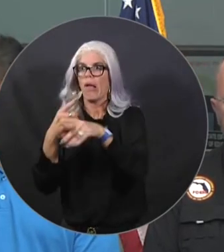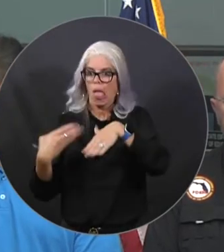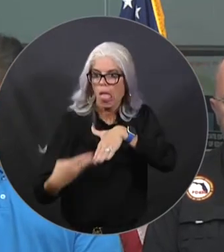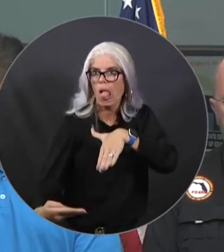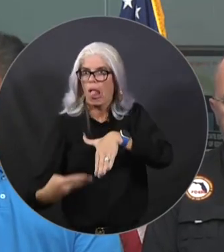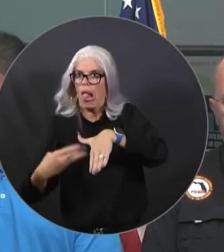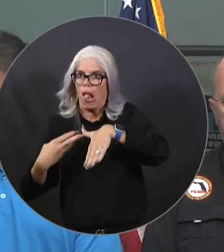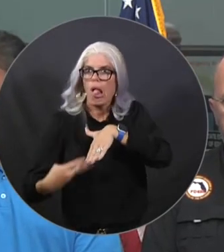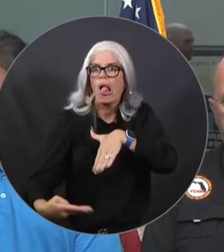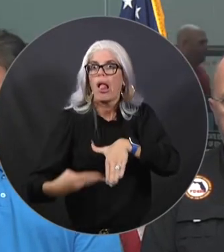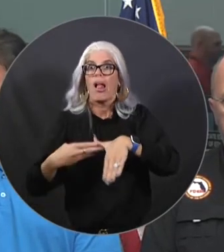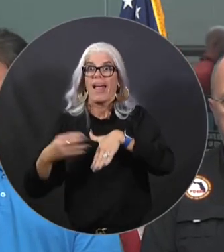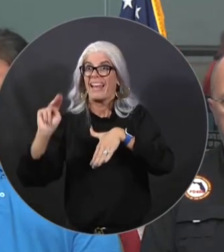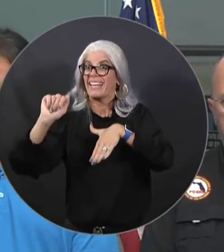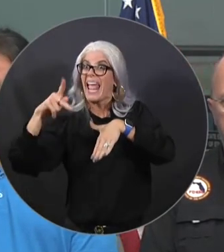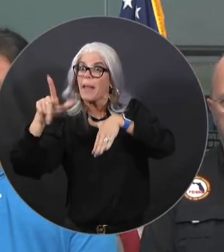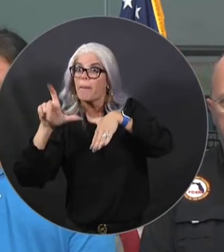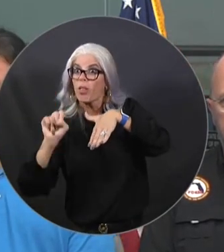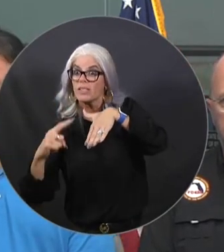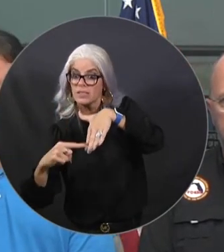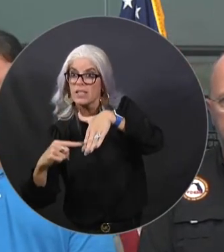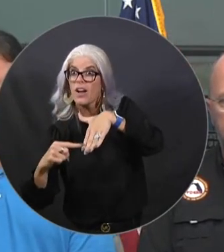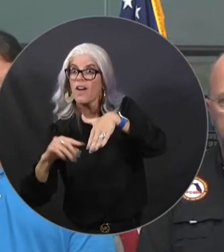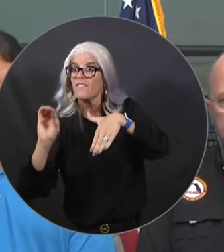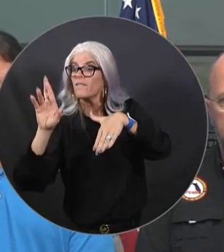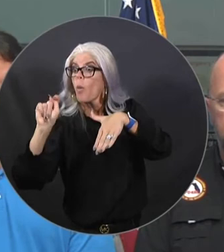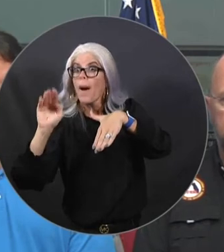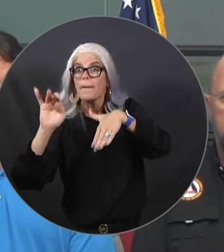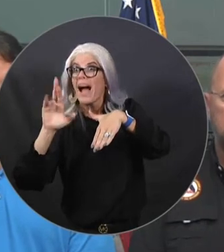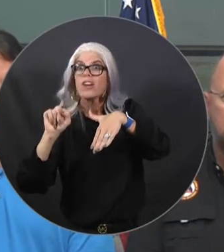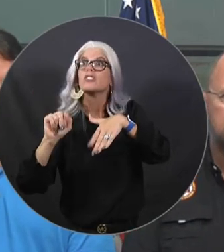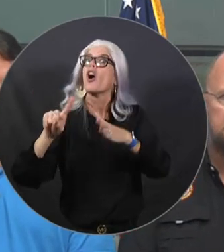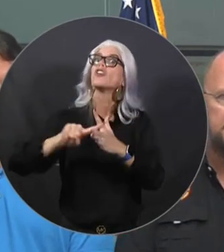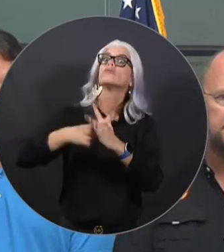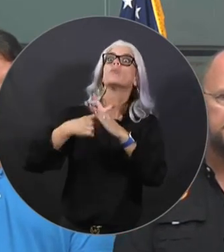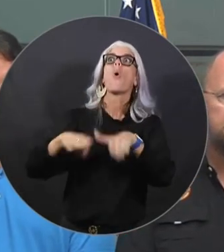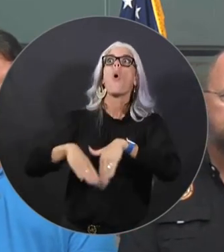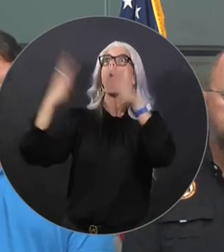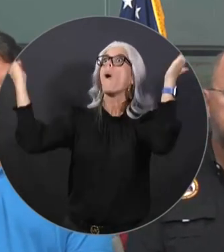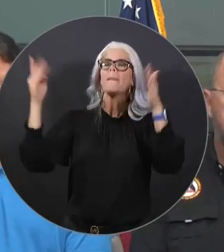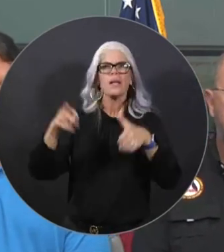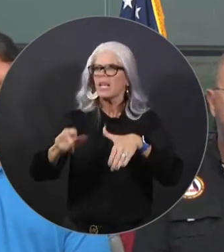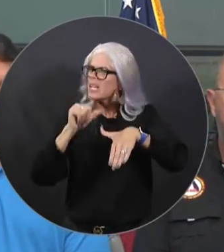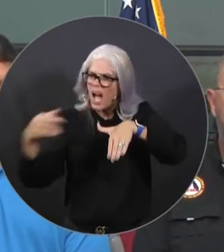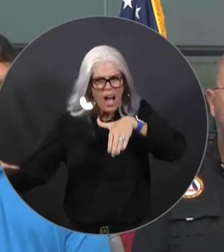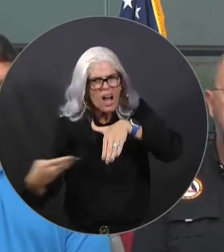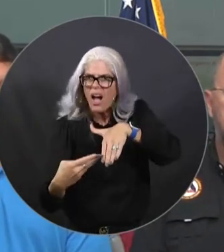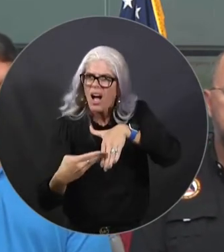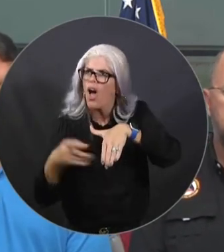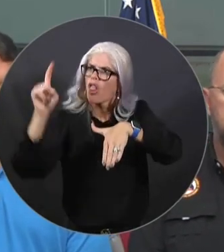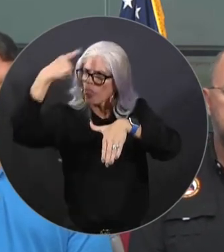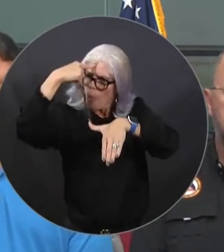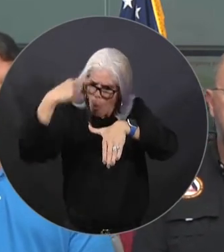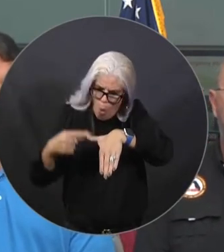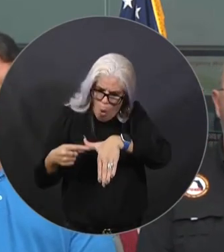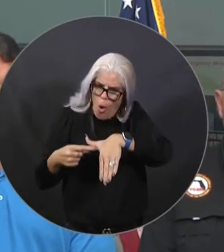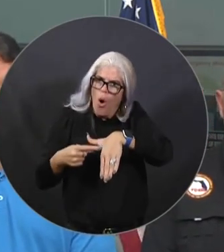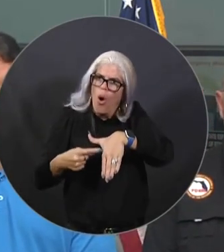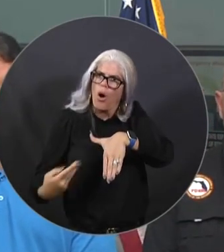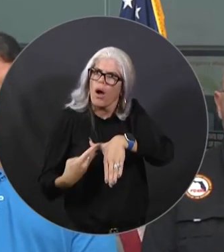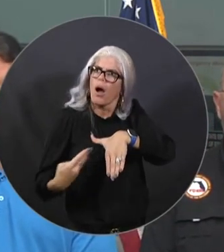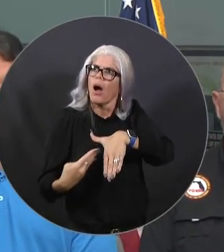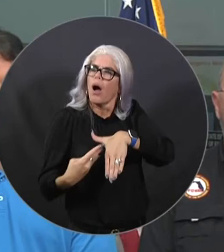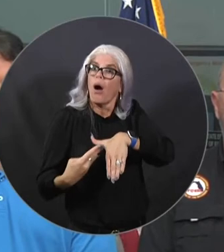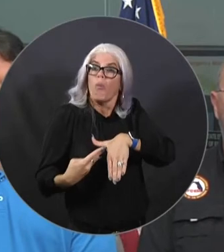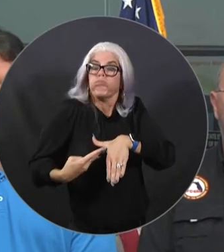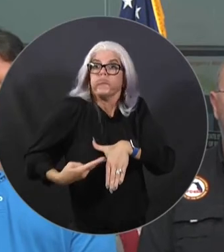were out of the cone 72 hours before the storm actually made landfall. And as that changed, they pivoted and